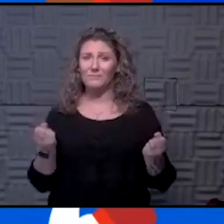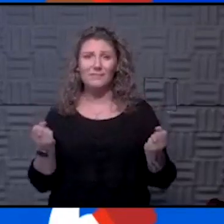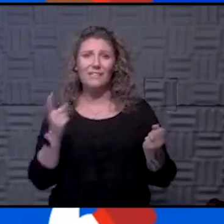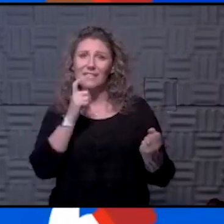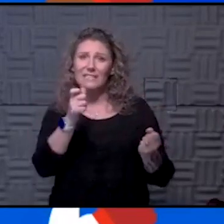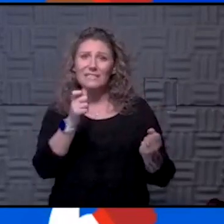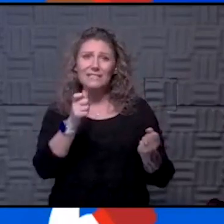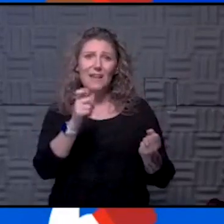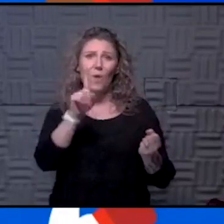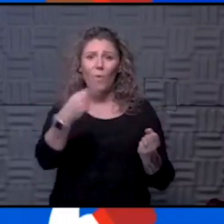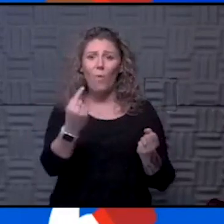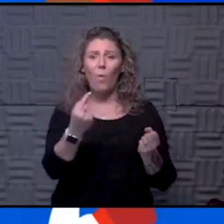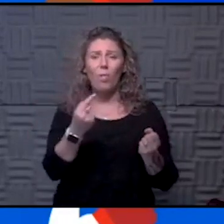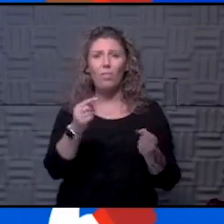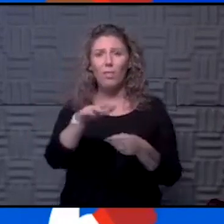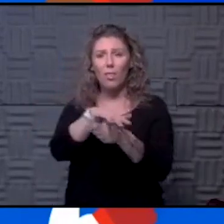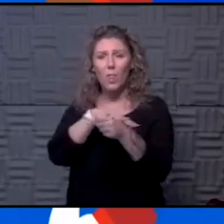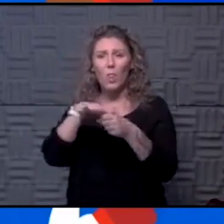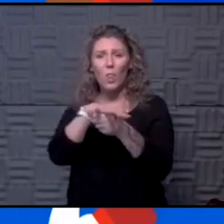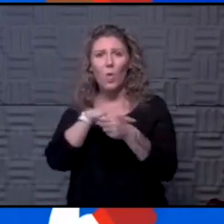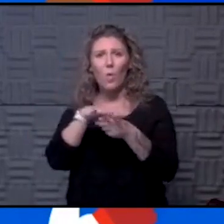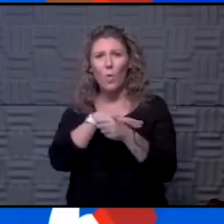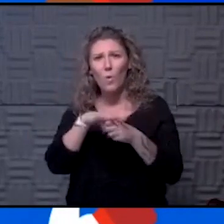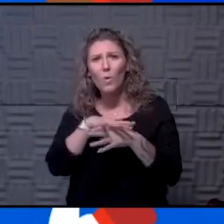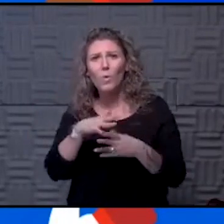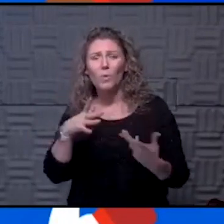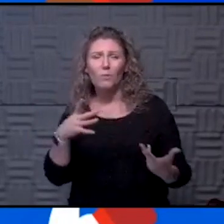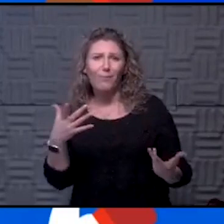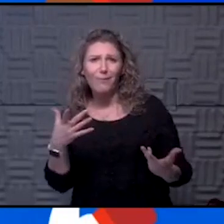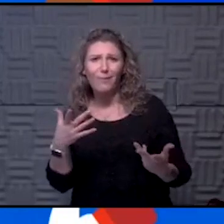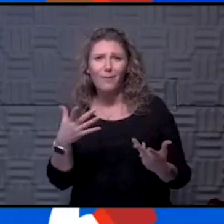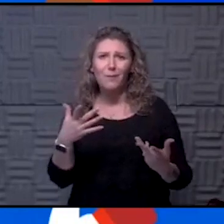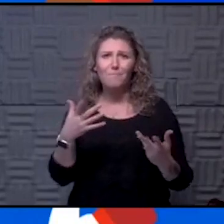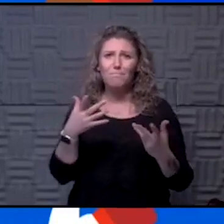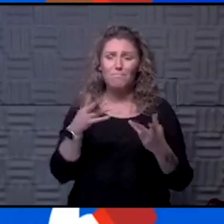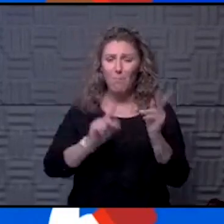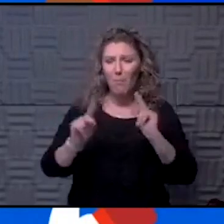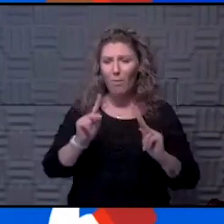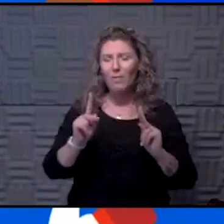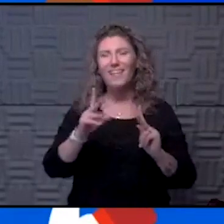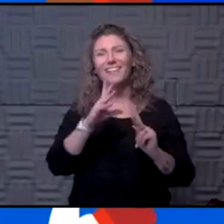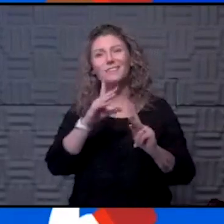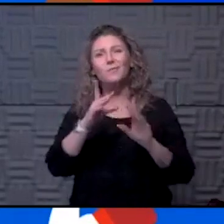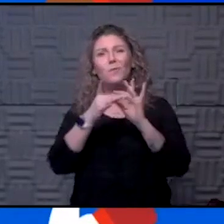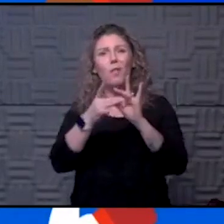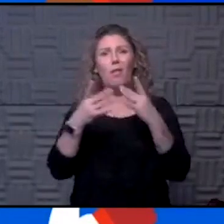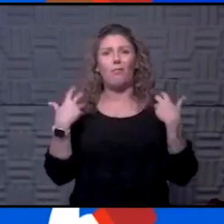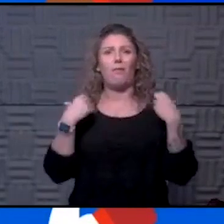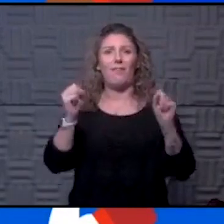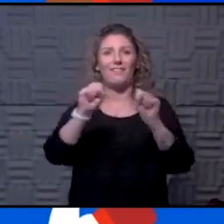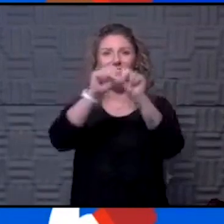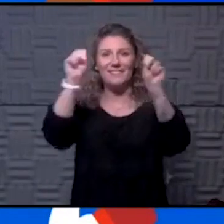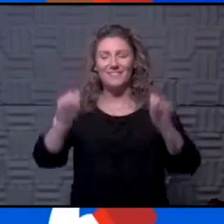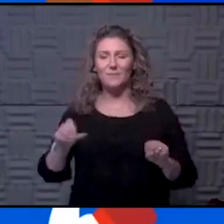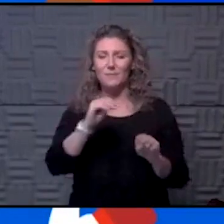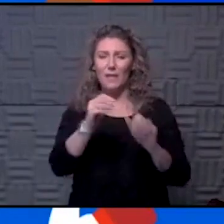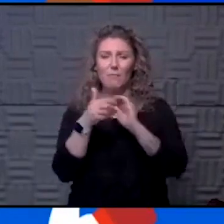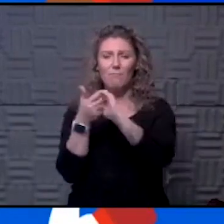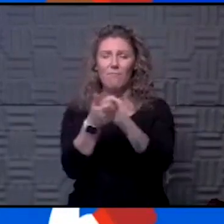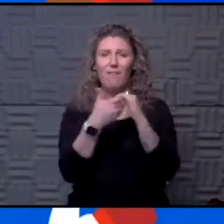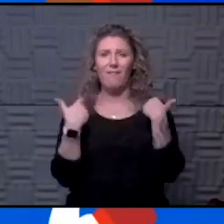about the local public health department by itself. It's about the local public health system. So the collaboration with our health